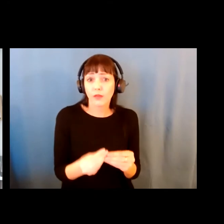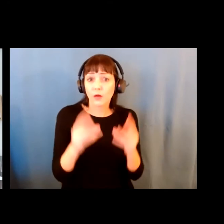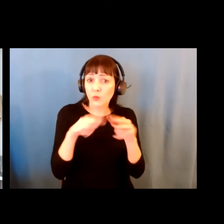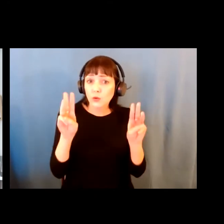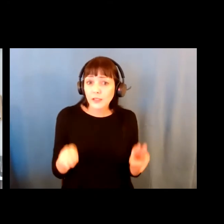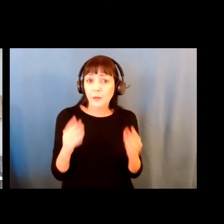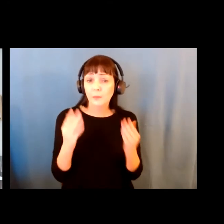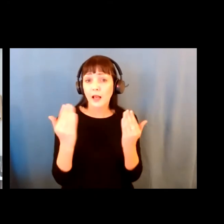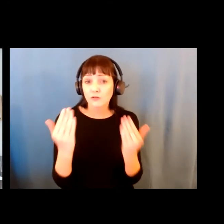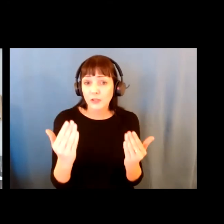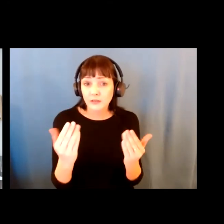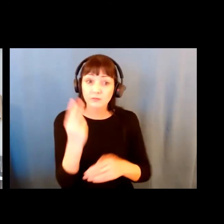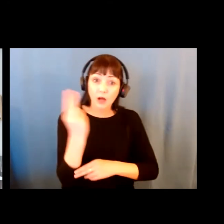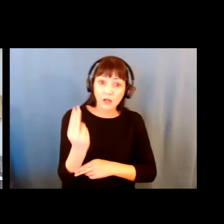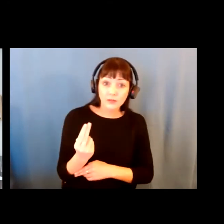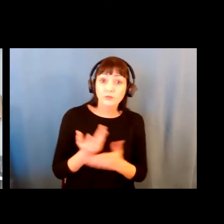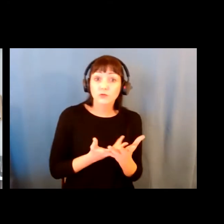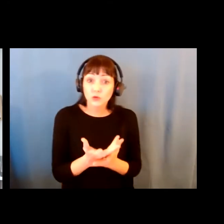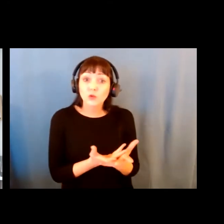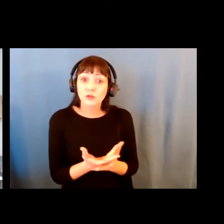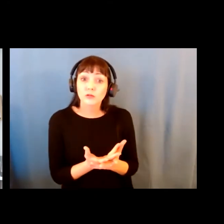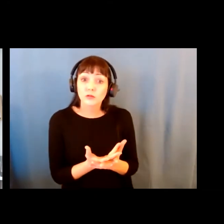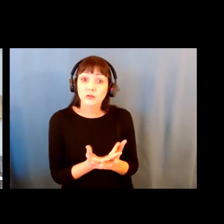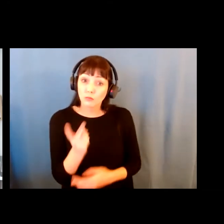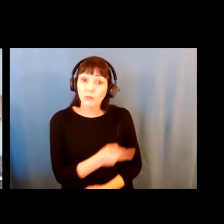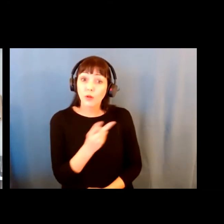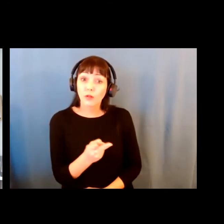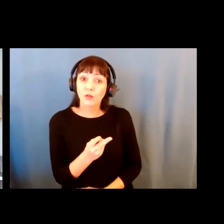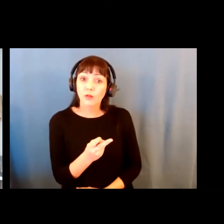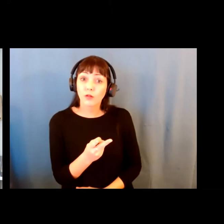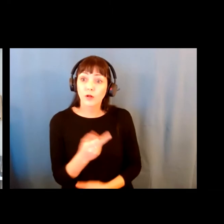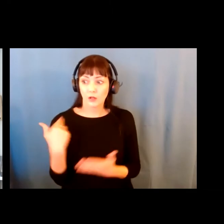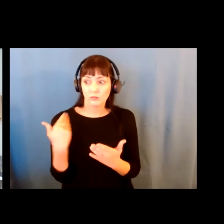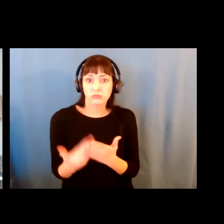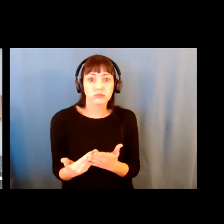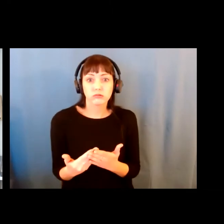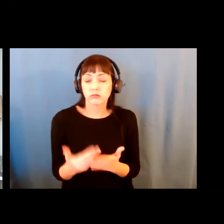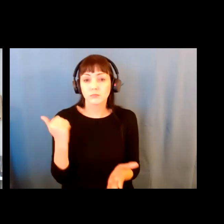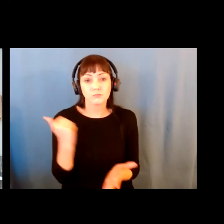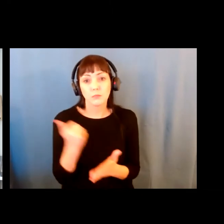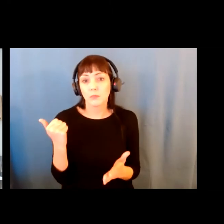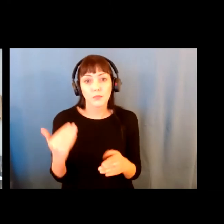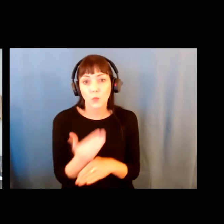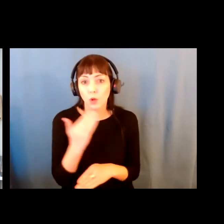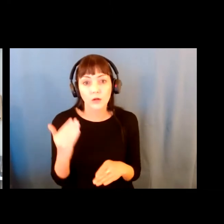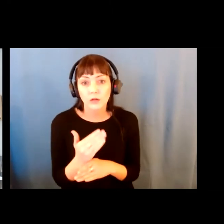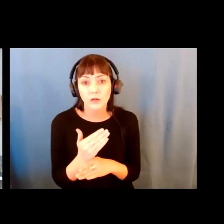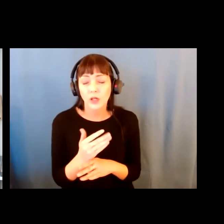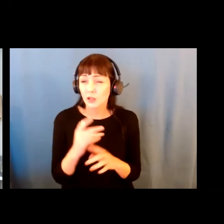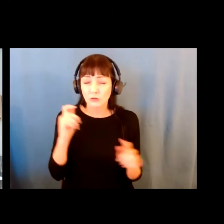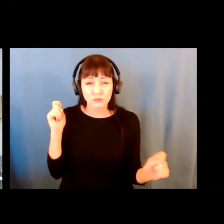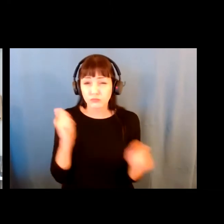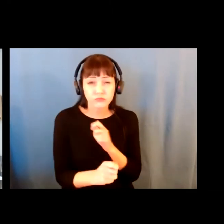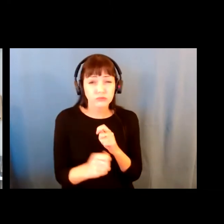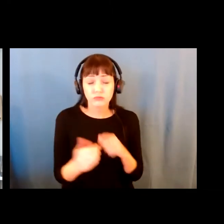an artist and as a consultant. And I know they've done some amazing leading work, radical actually, over the